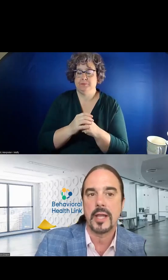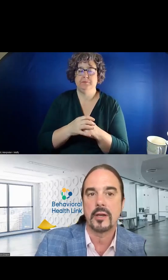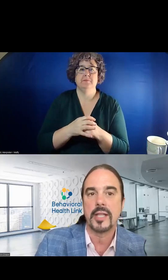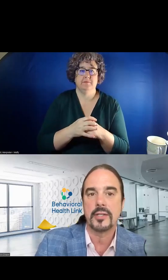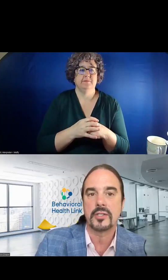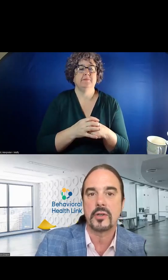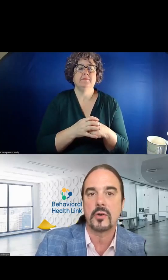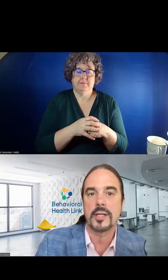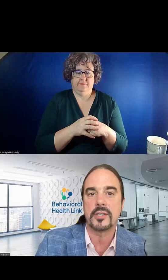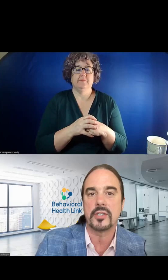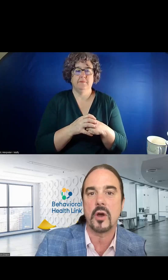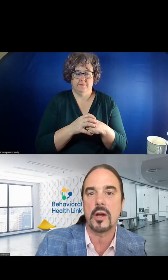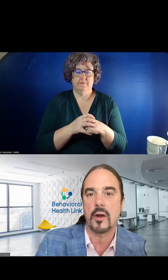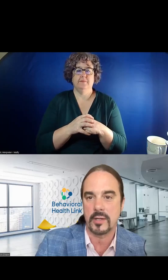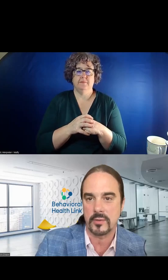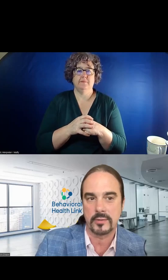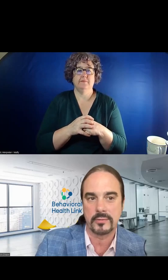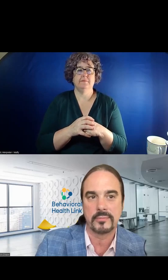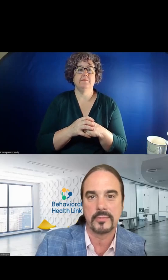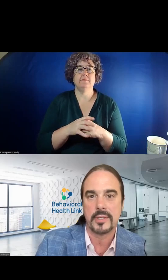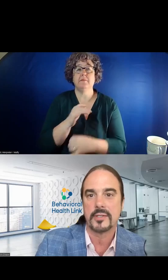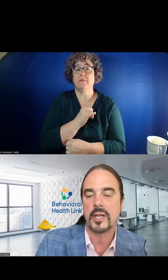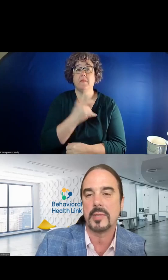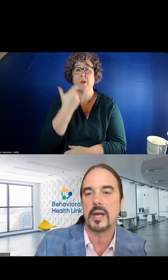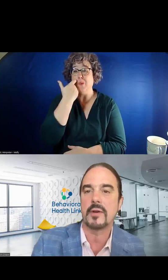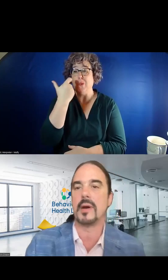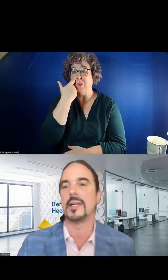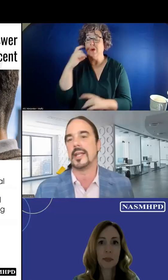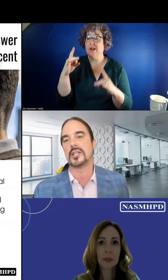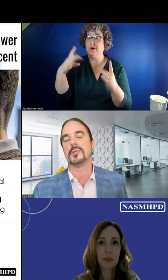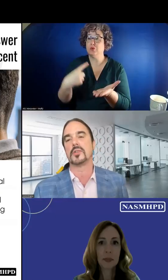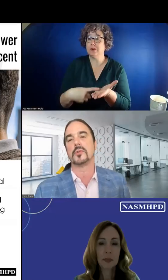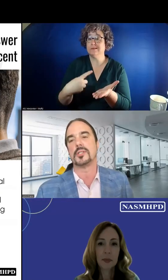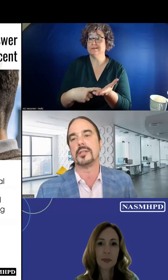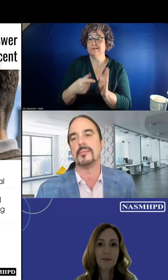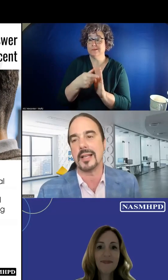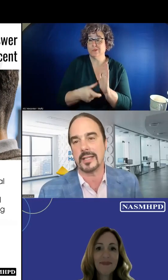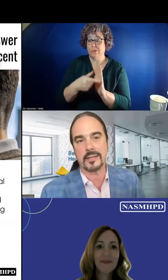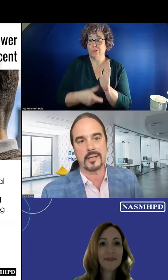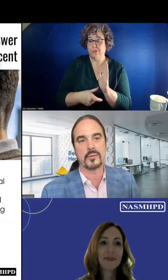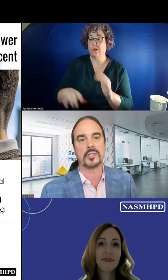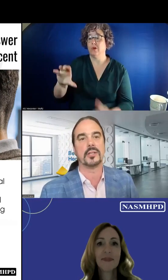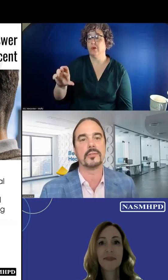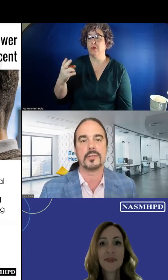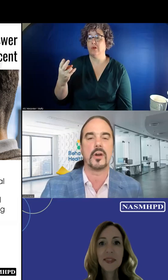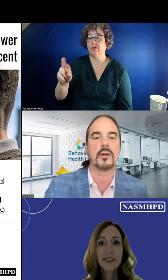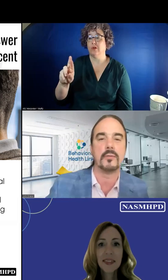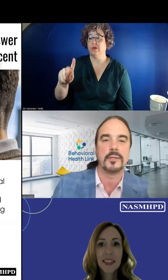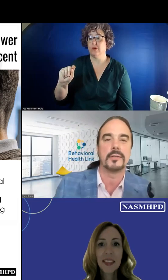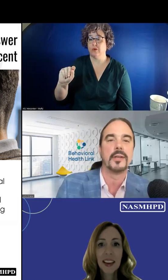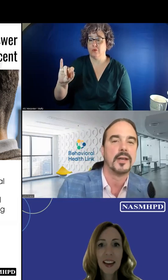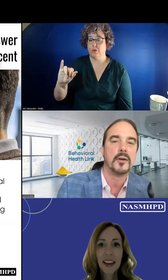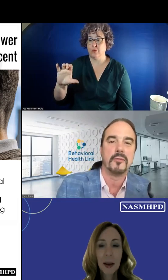All right, our latest crisis talk article is going to be covered by Nashville's Christy Malik. Christy, your